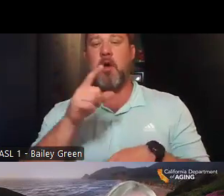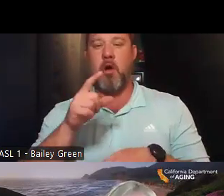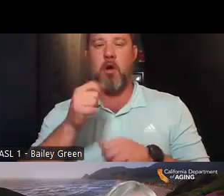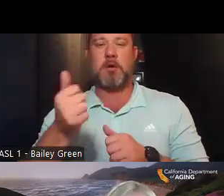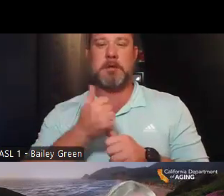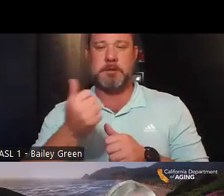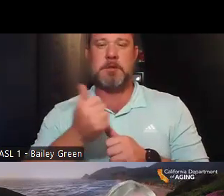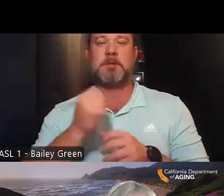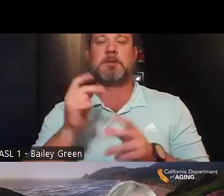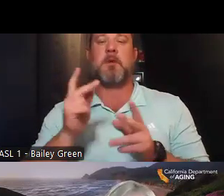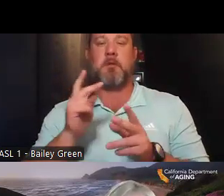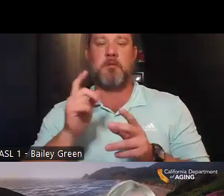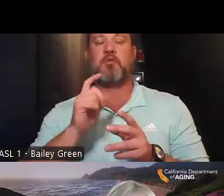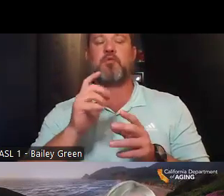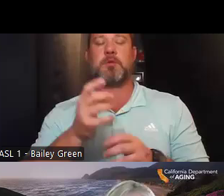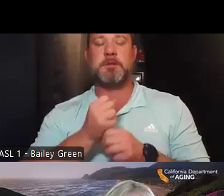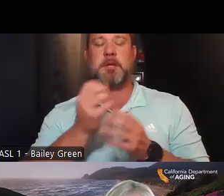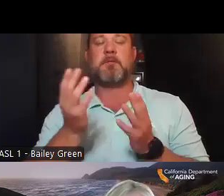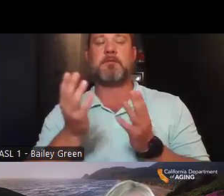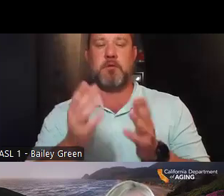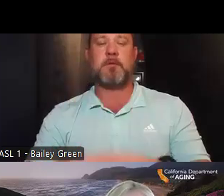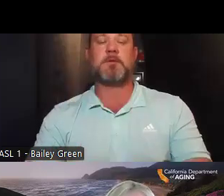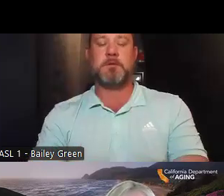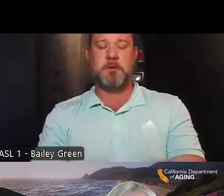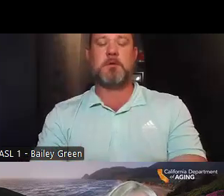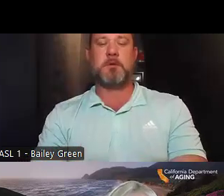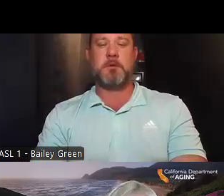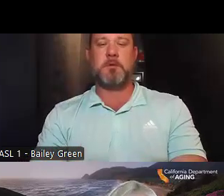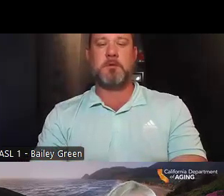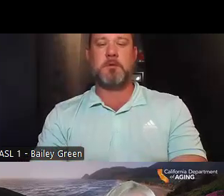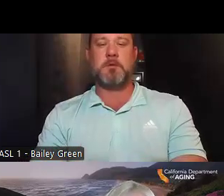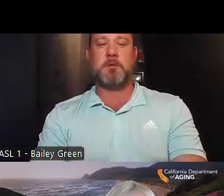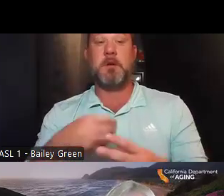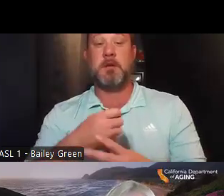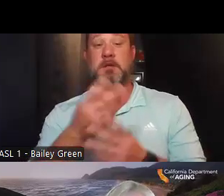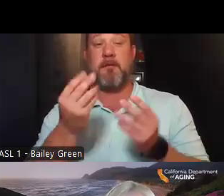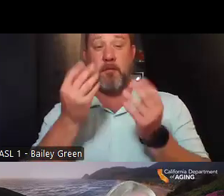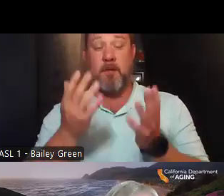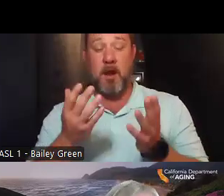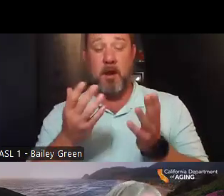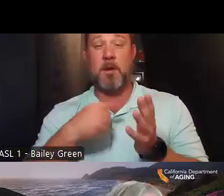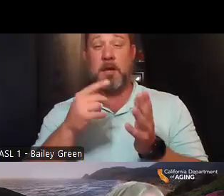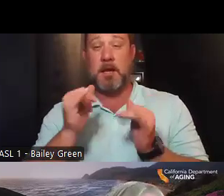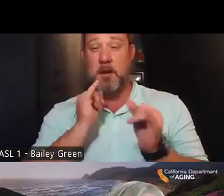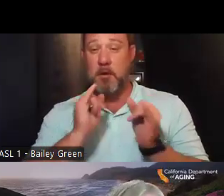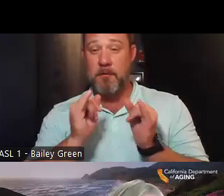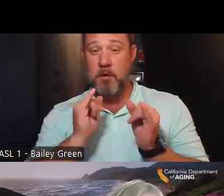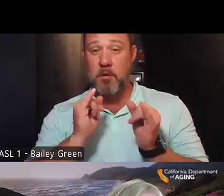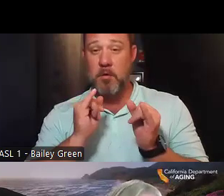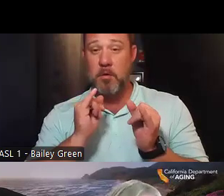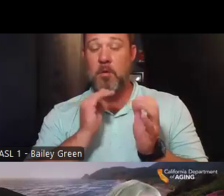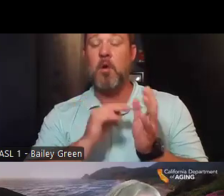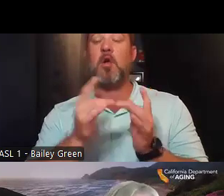that people must travel to receive services. Several providers that we interviewed